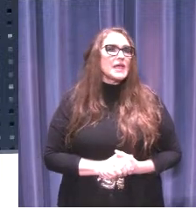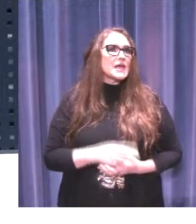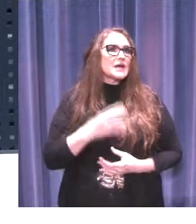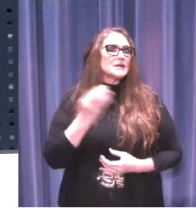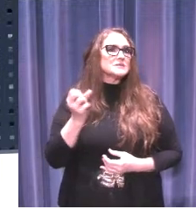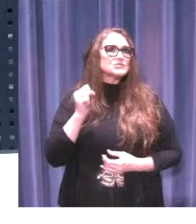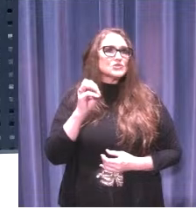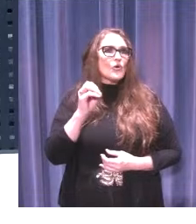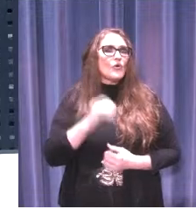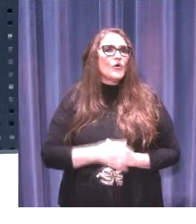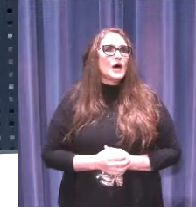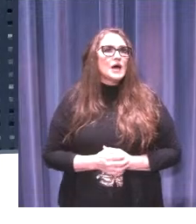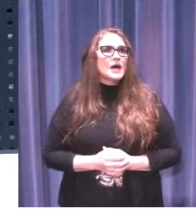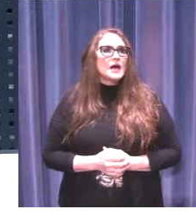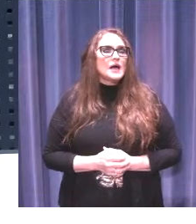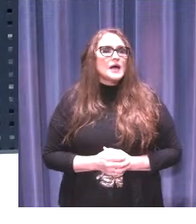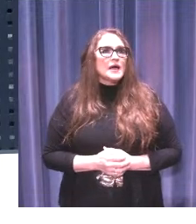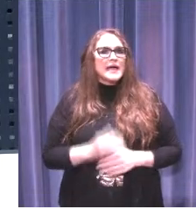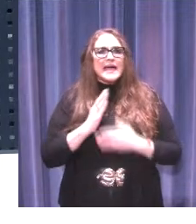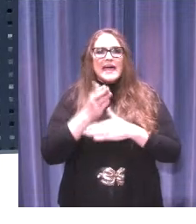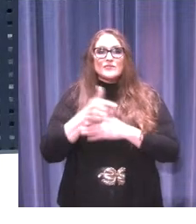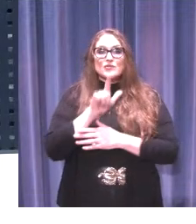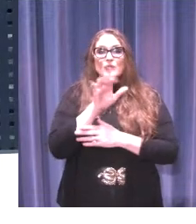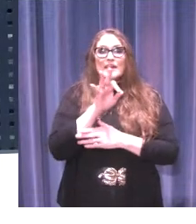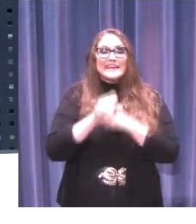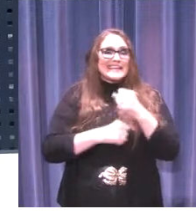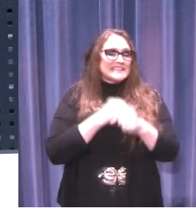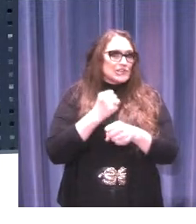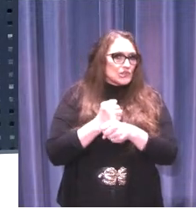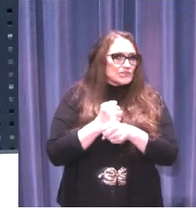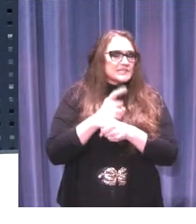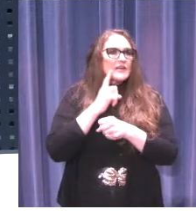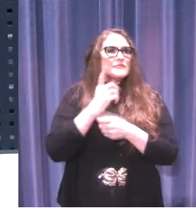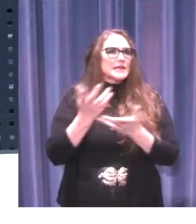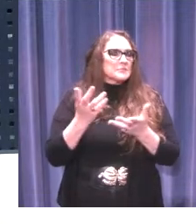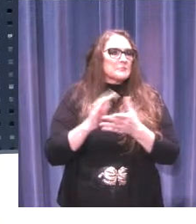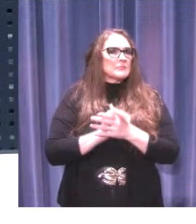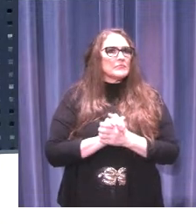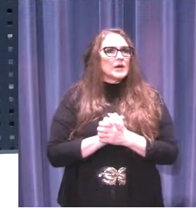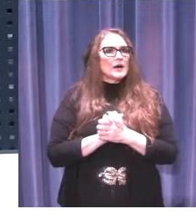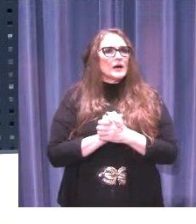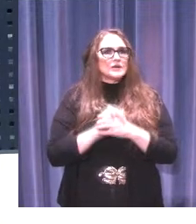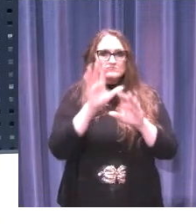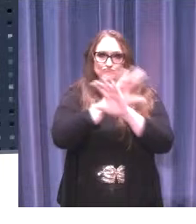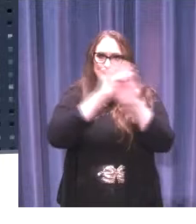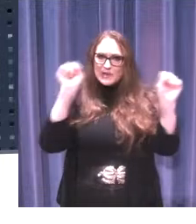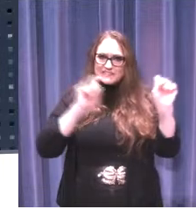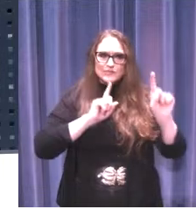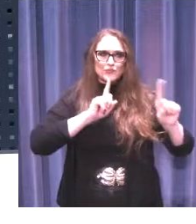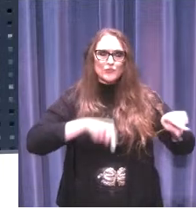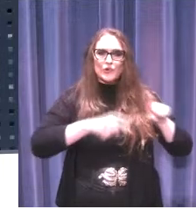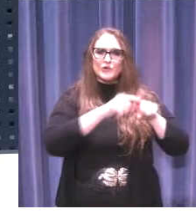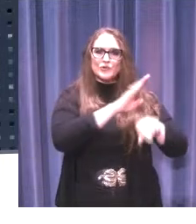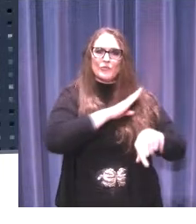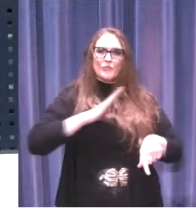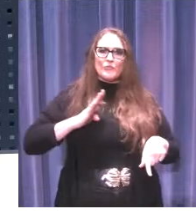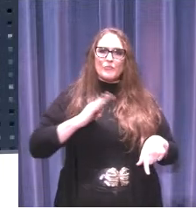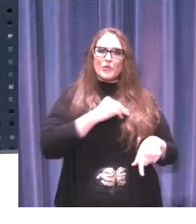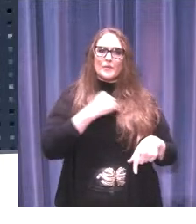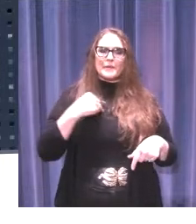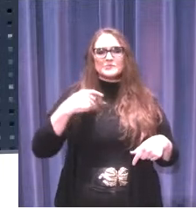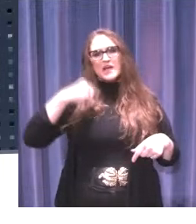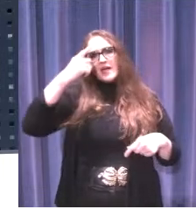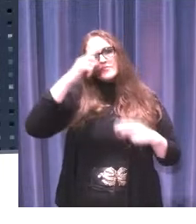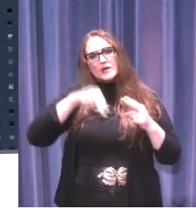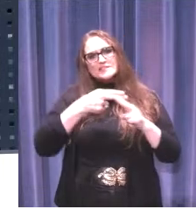And so after 29 years of being a president and reporting to board members, I have thoughts